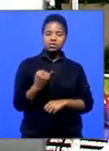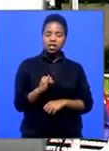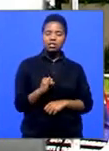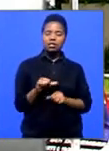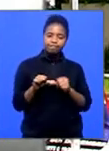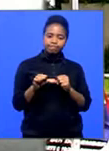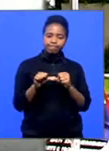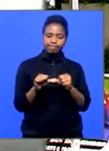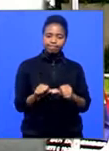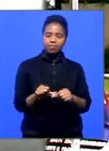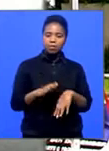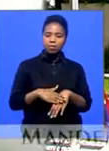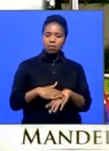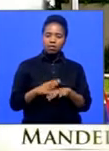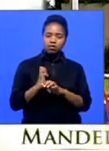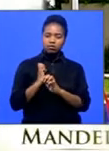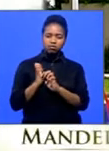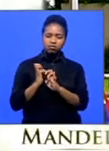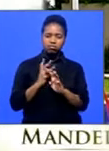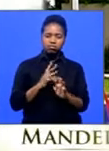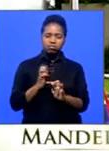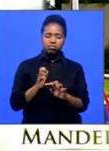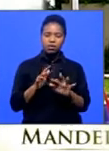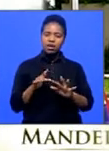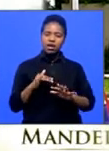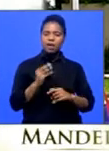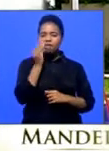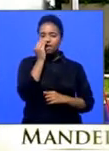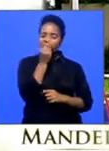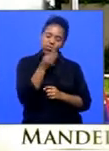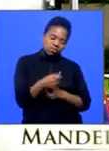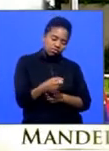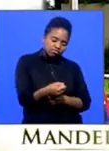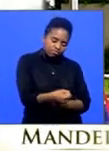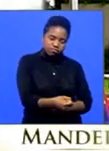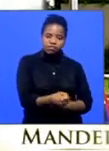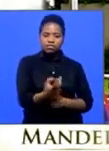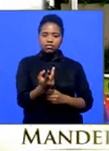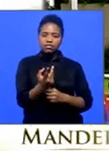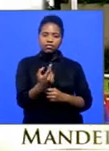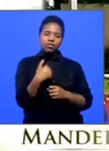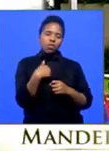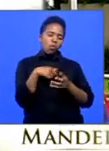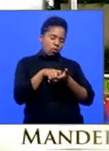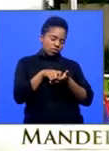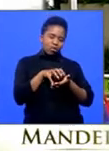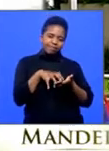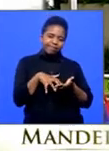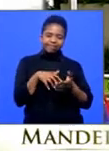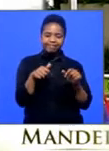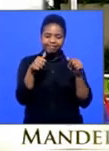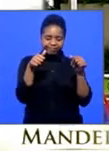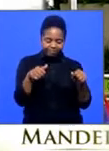of people coming here to his Houghton home outside to pay tribute, to say a few words